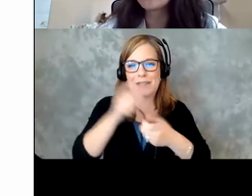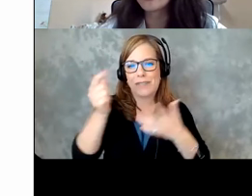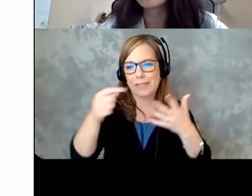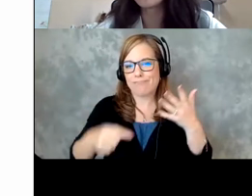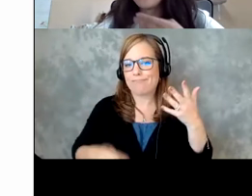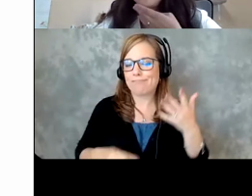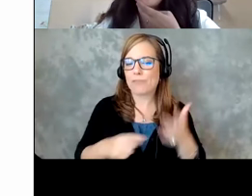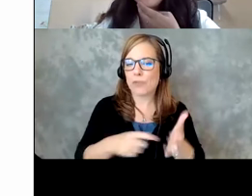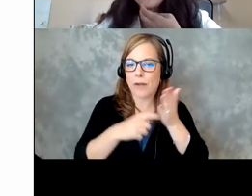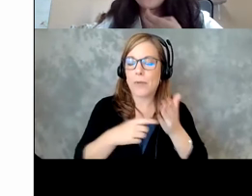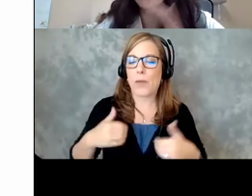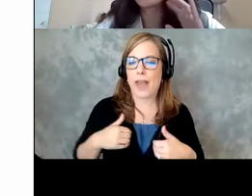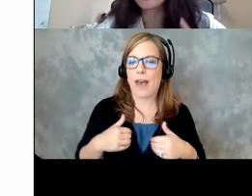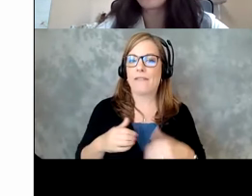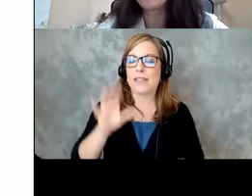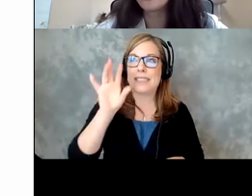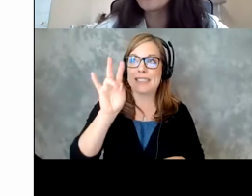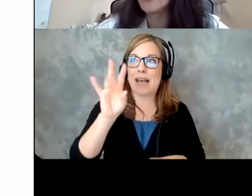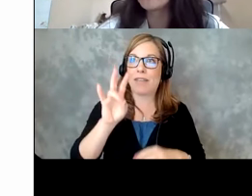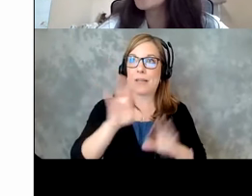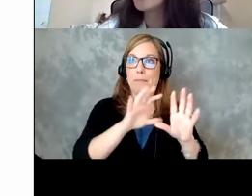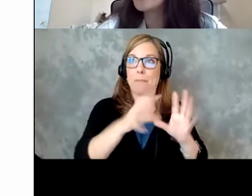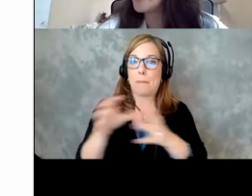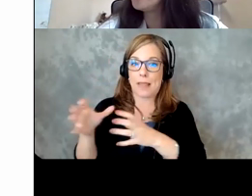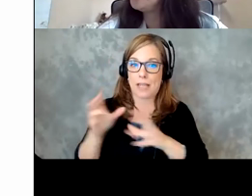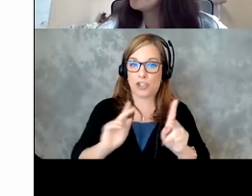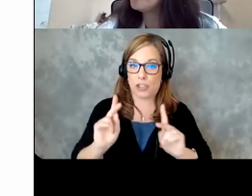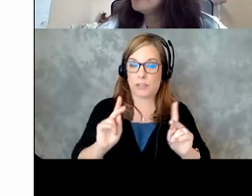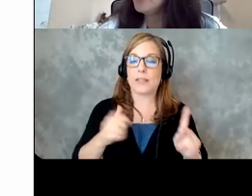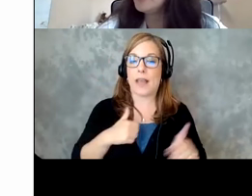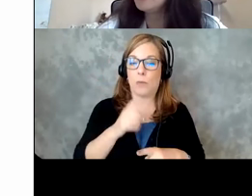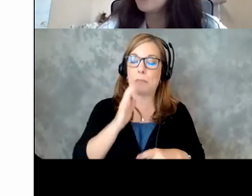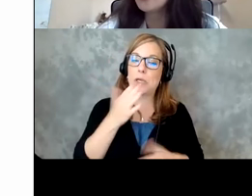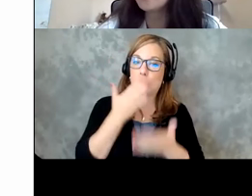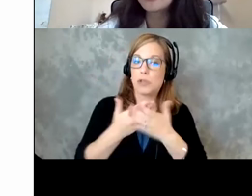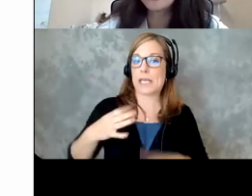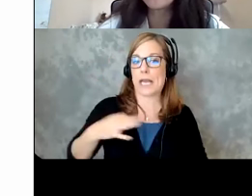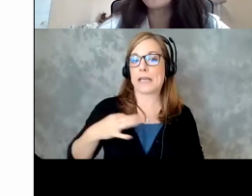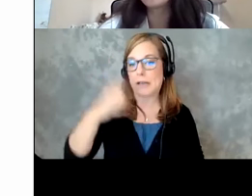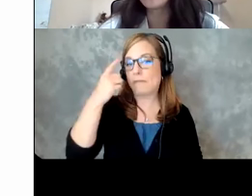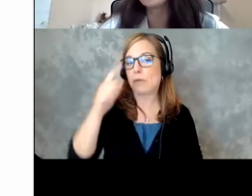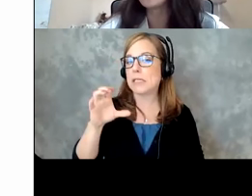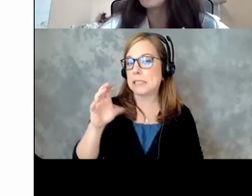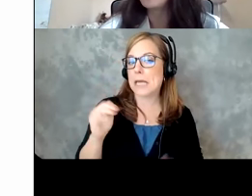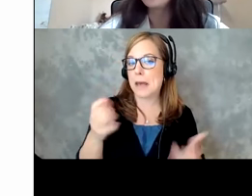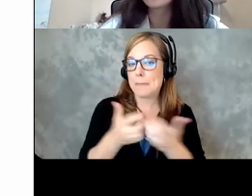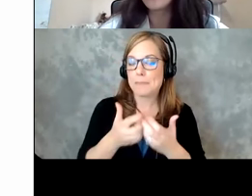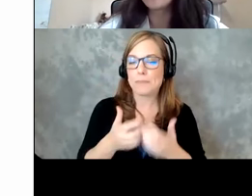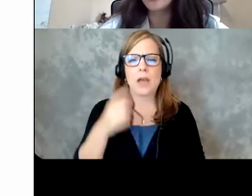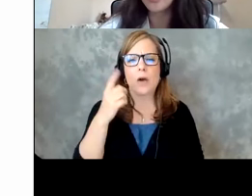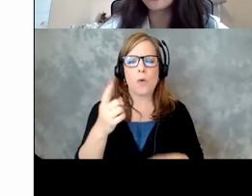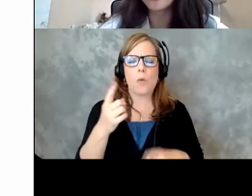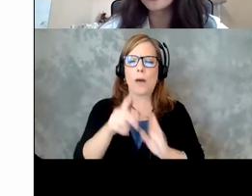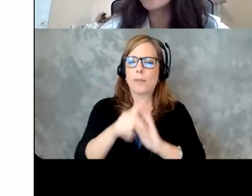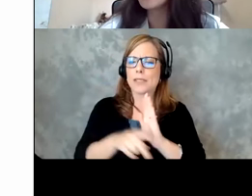have 7 mandatory target populations for which they would be good candidates for ECM. And then one of the principles of ECM is that